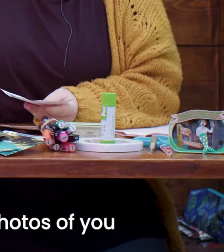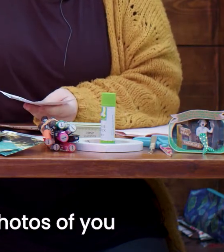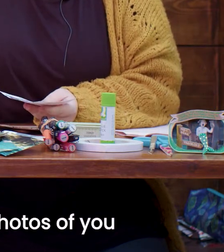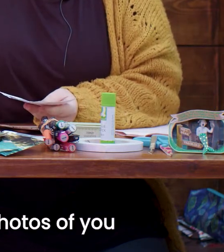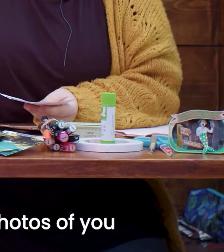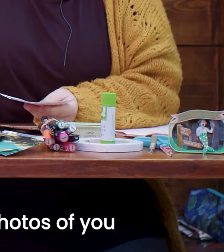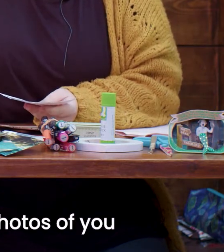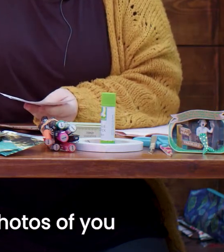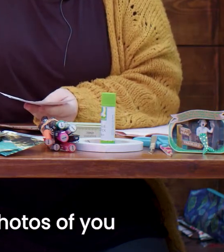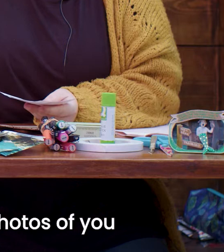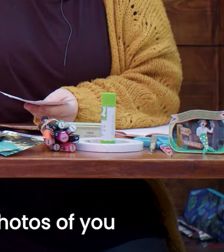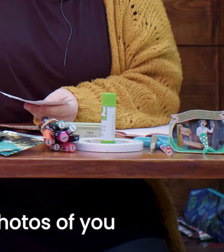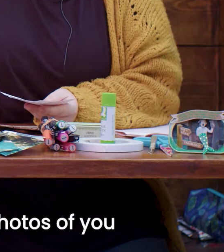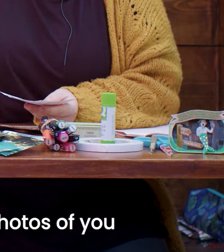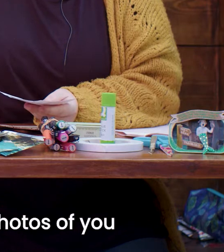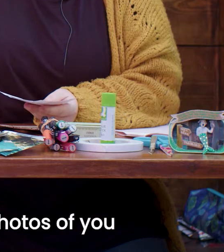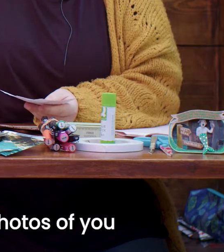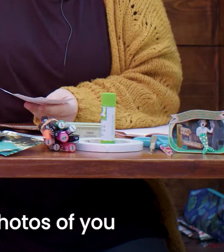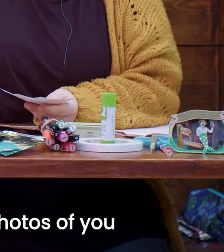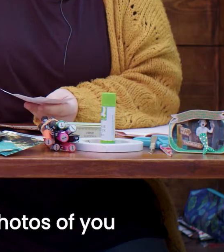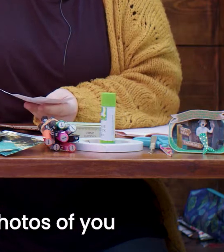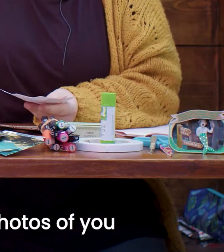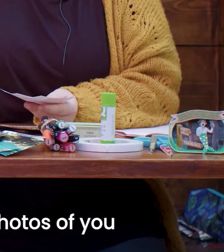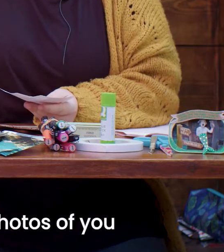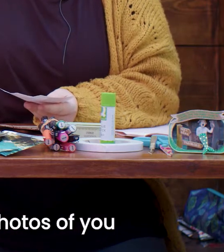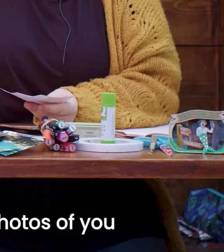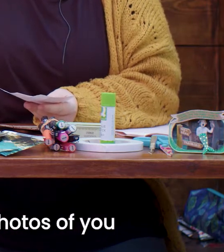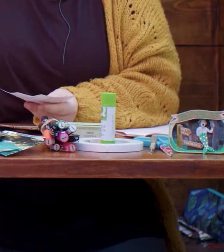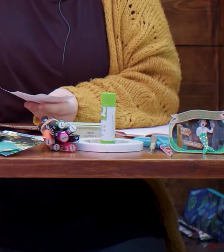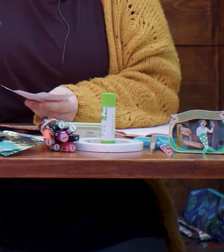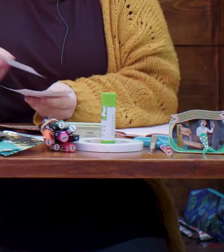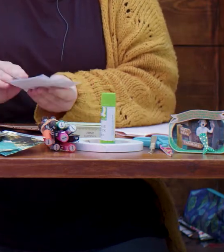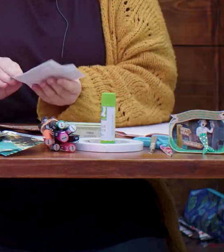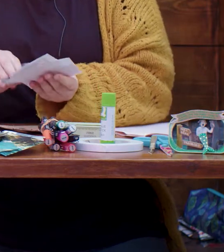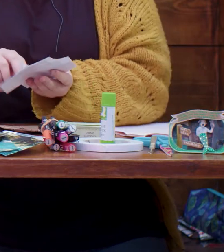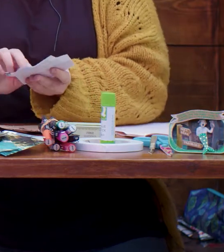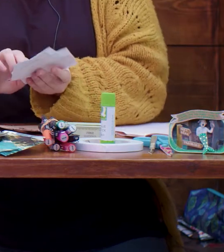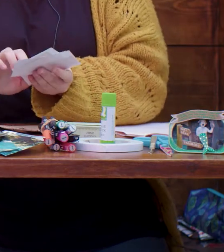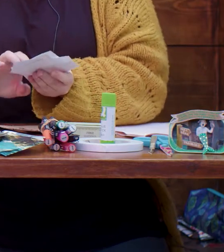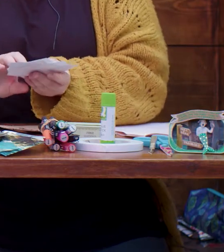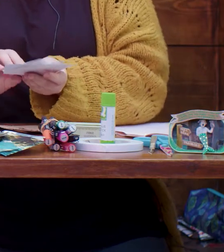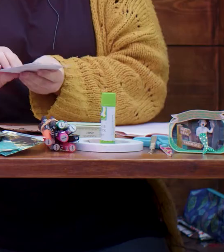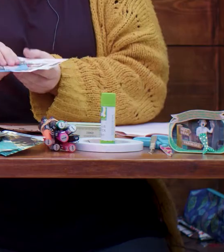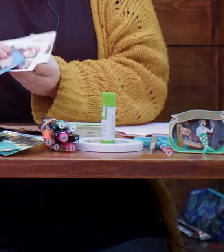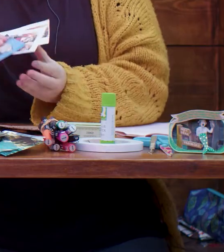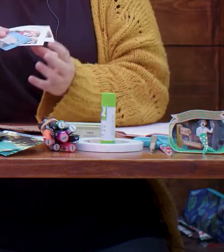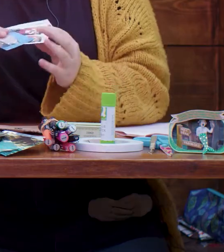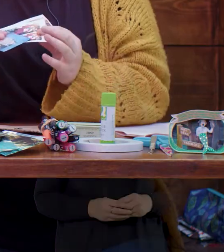If you're old enough, please think of using any photos of you and of Treorchy from the